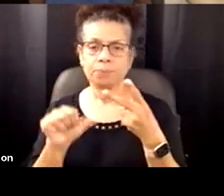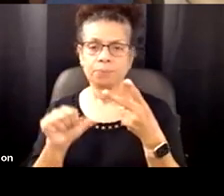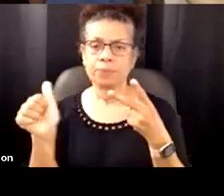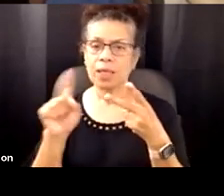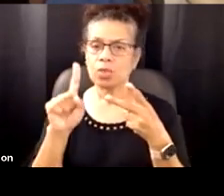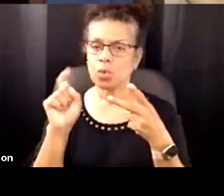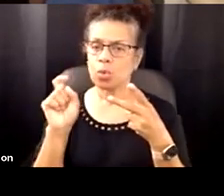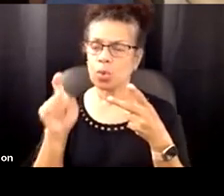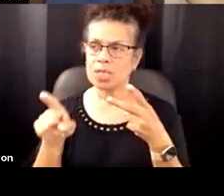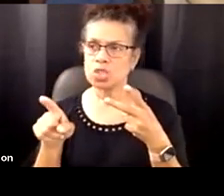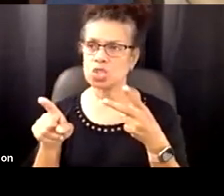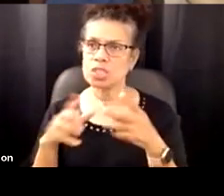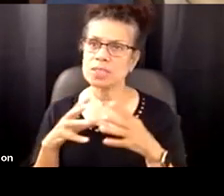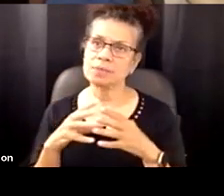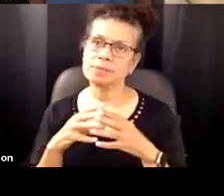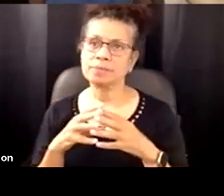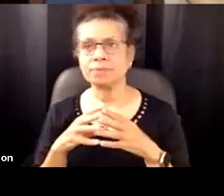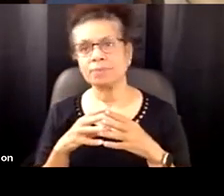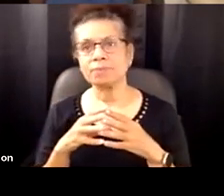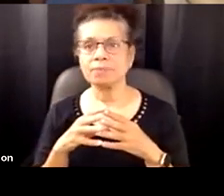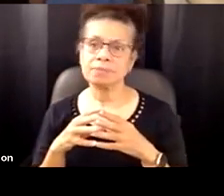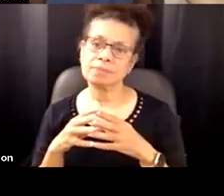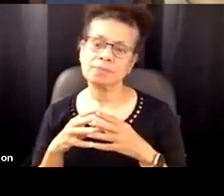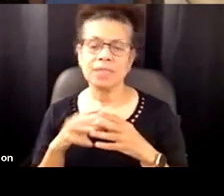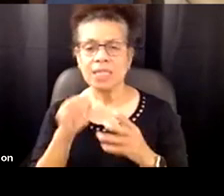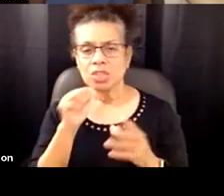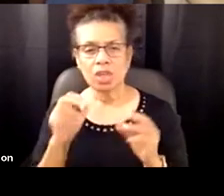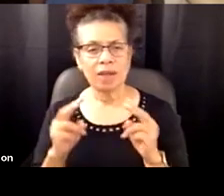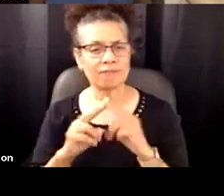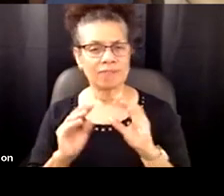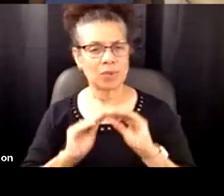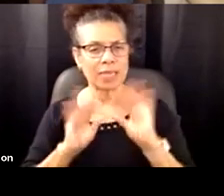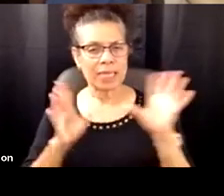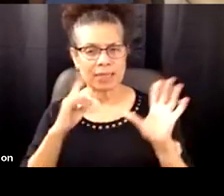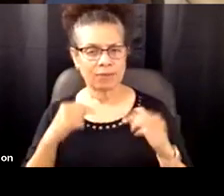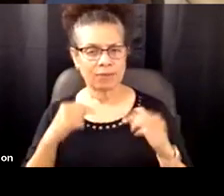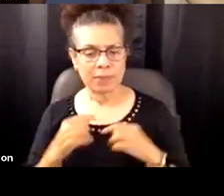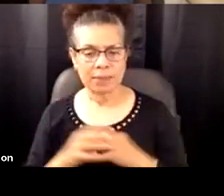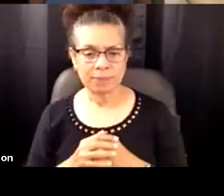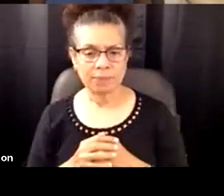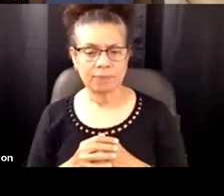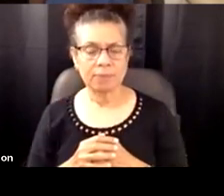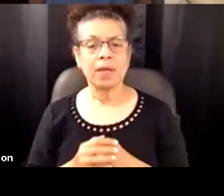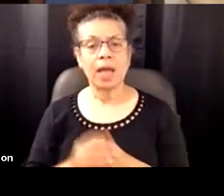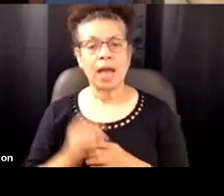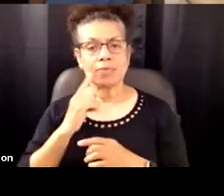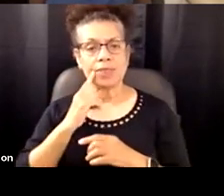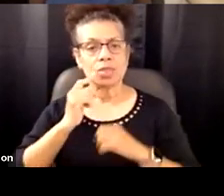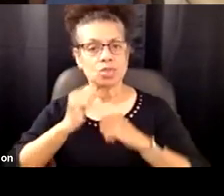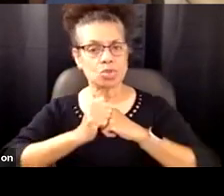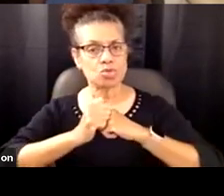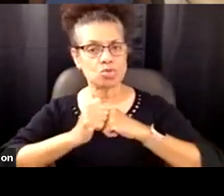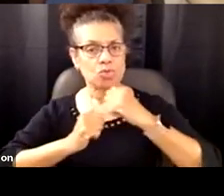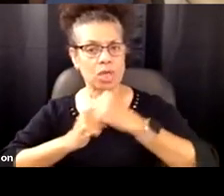wasn't completely um uh transparent for me so i think the the structuring it around the uh